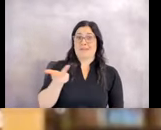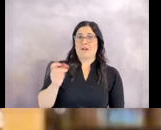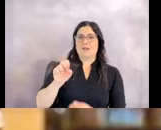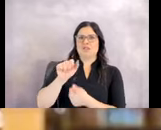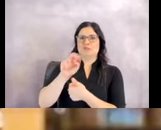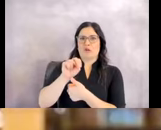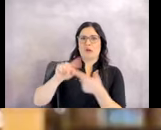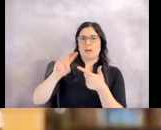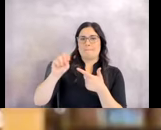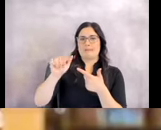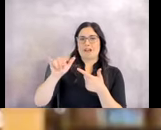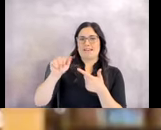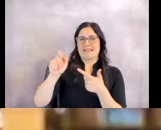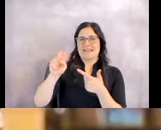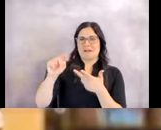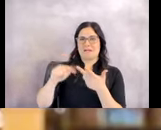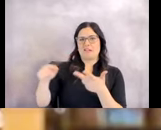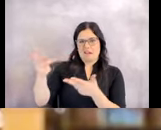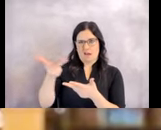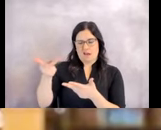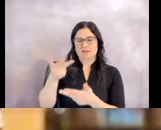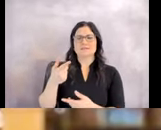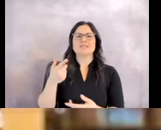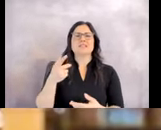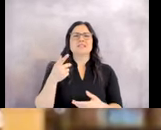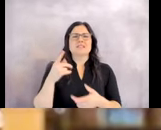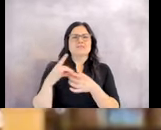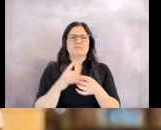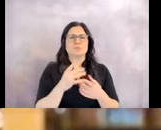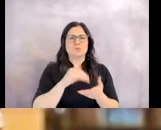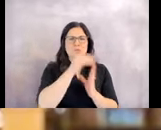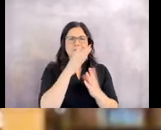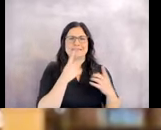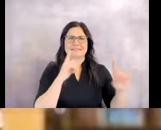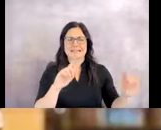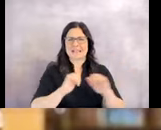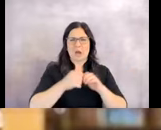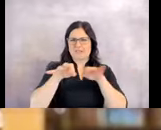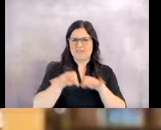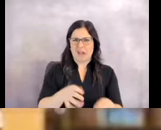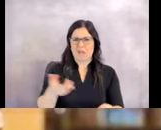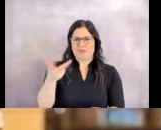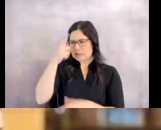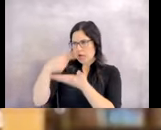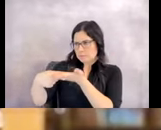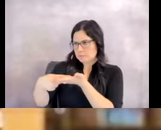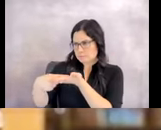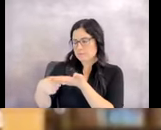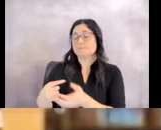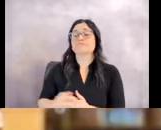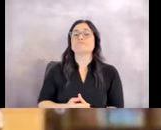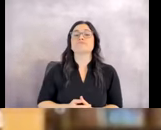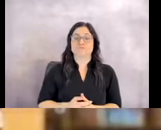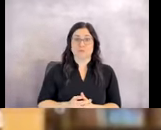about student success and how do we define student success? And I've come to the conclusion